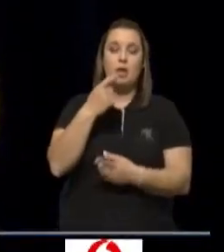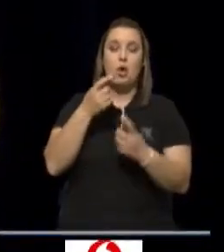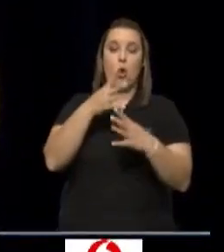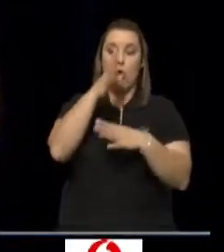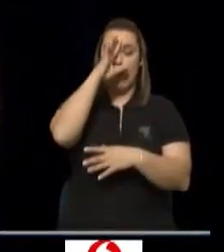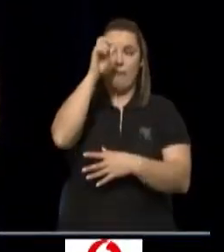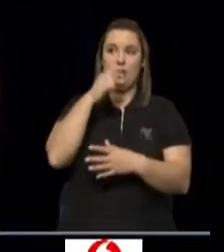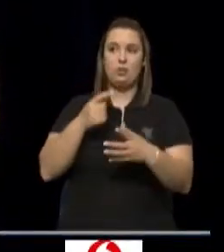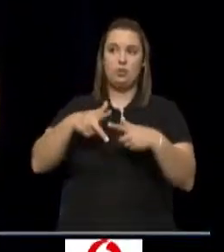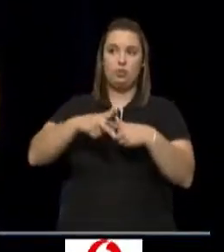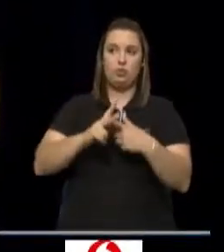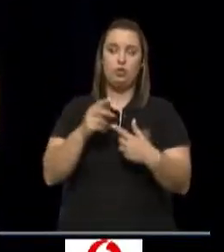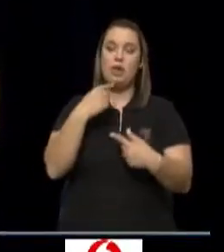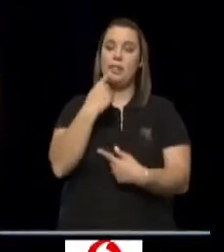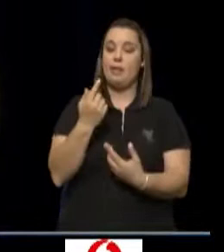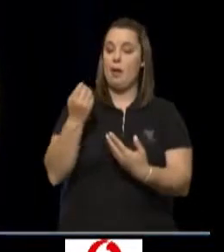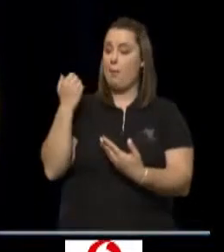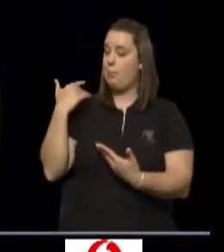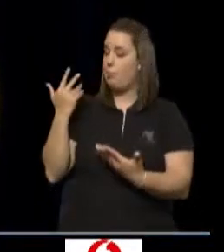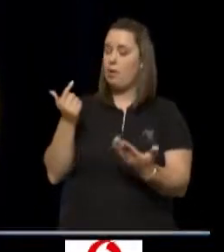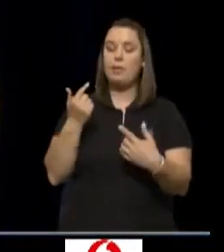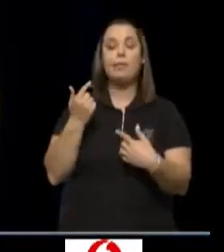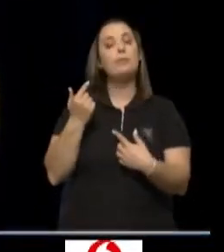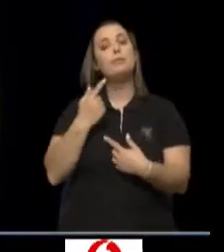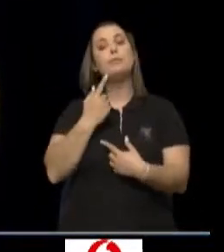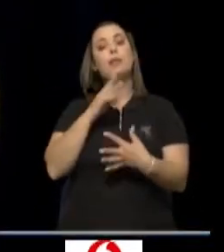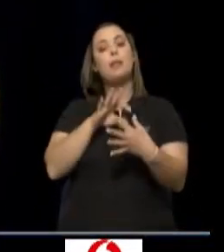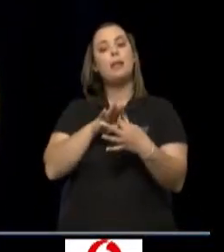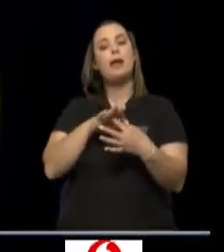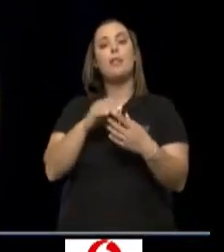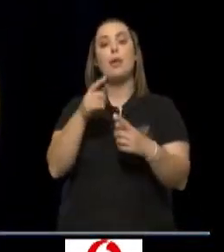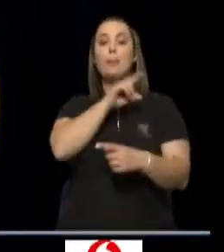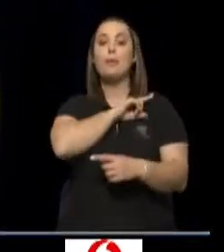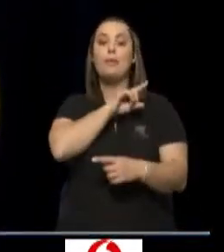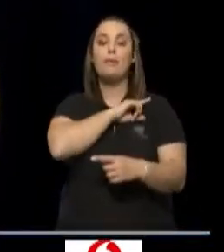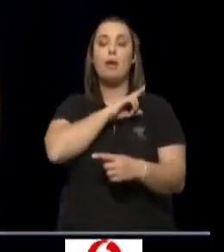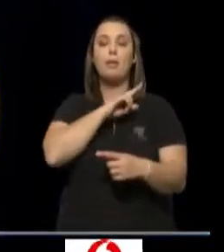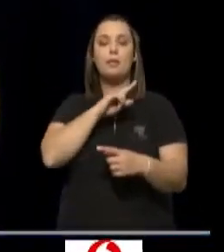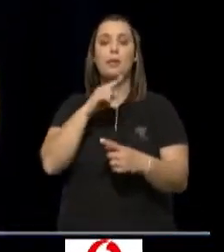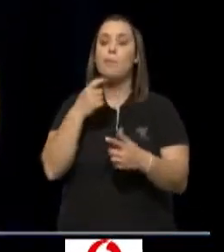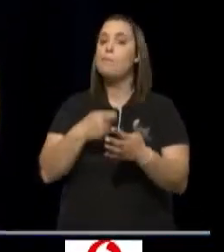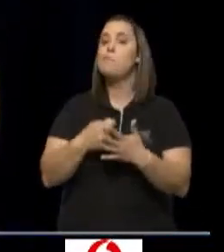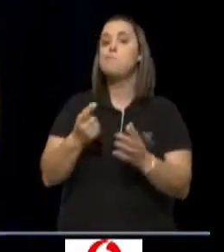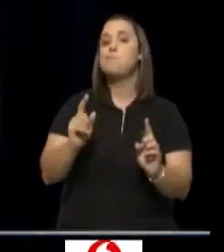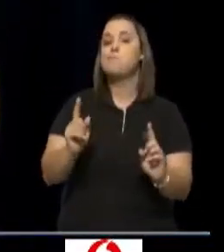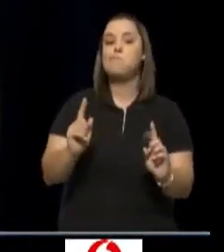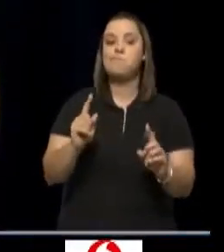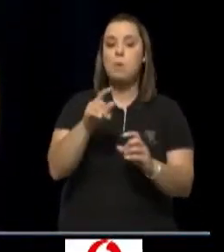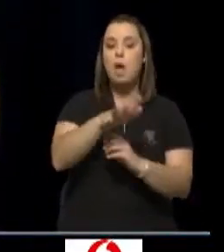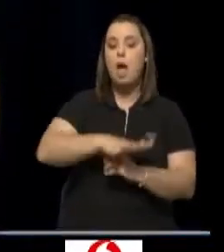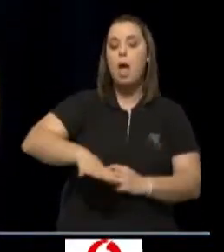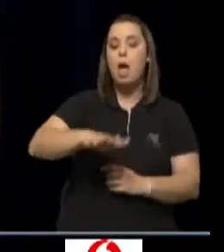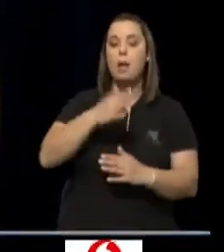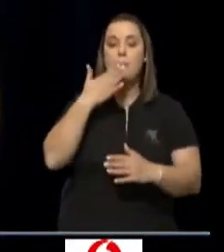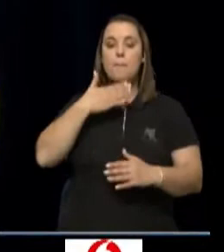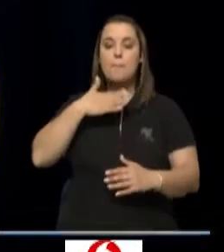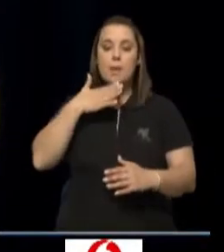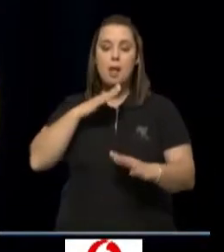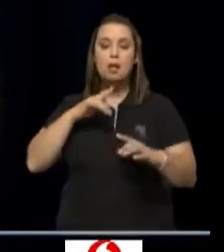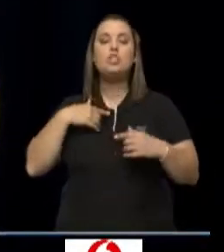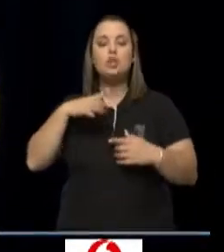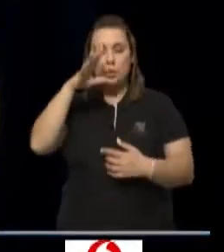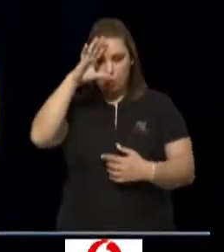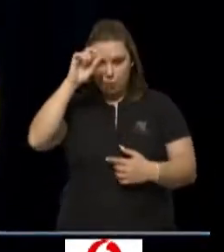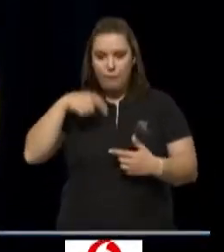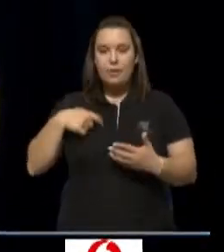But the Minister of Infrastructures has just said that, taking into account that the privates are not going to cover the